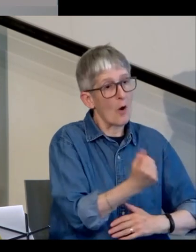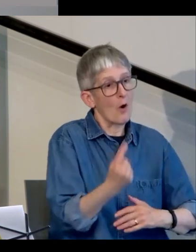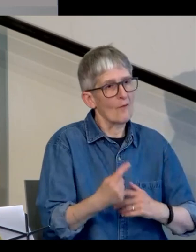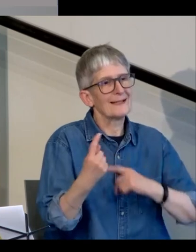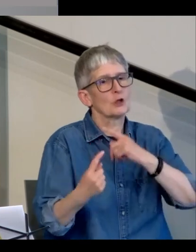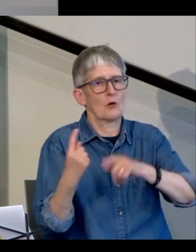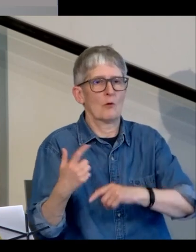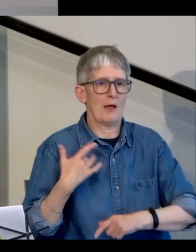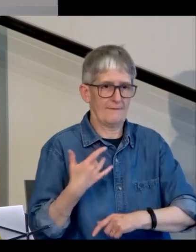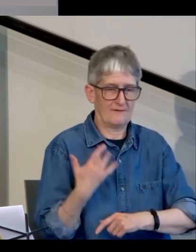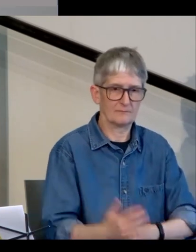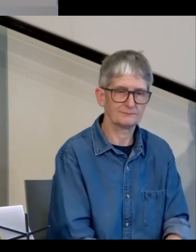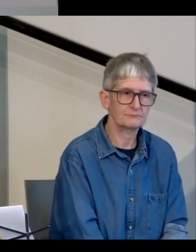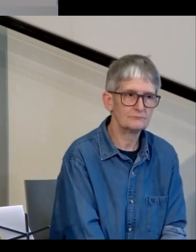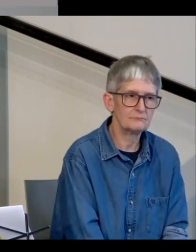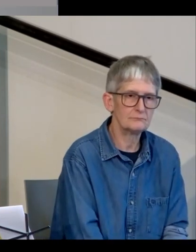eternity.